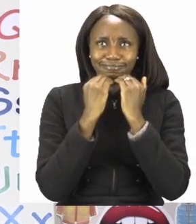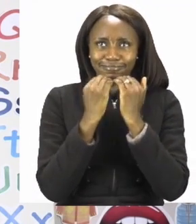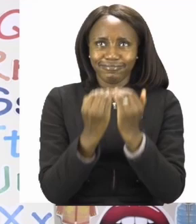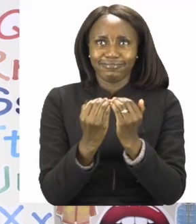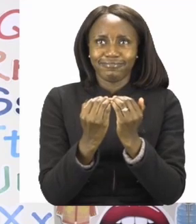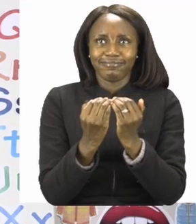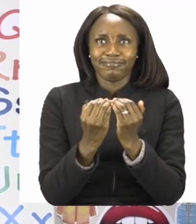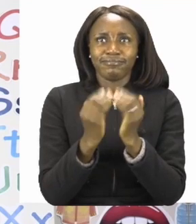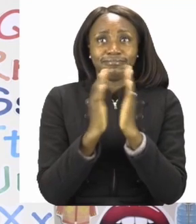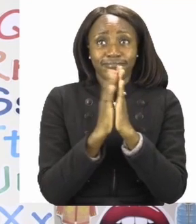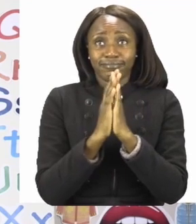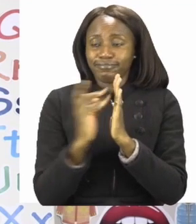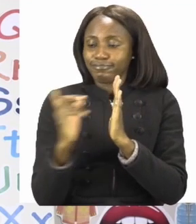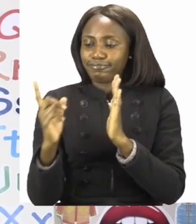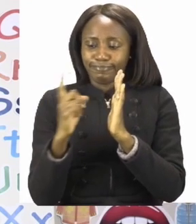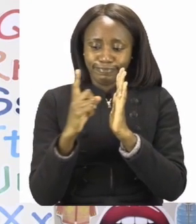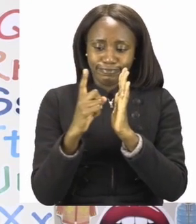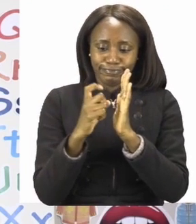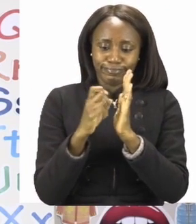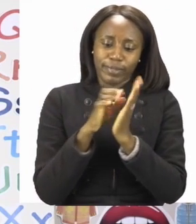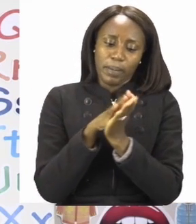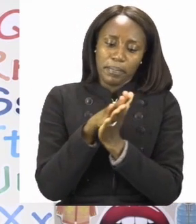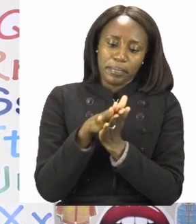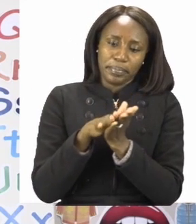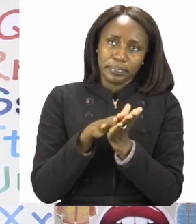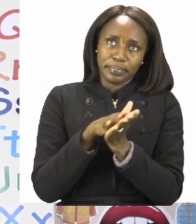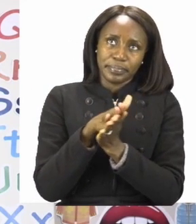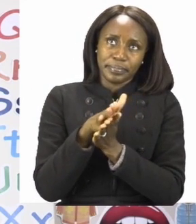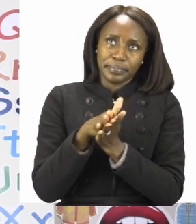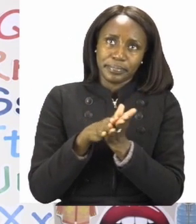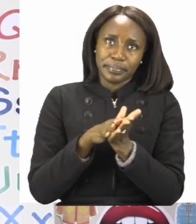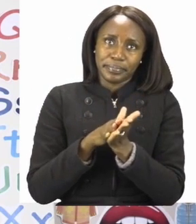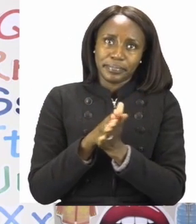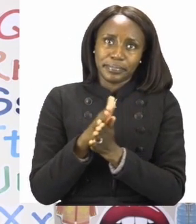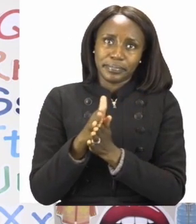some sanitizer and rub inside,